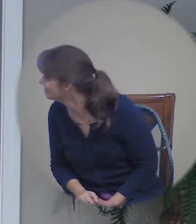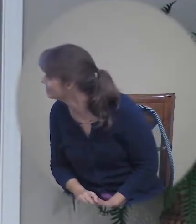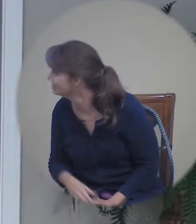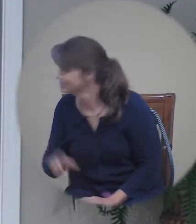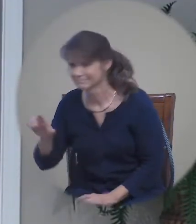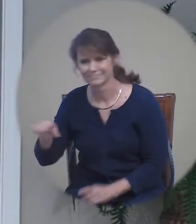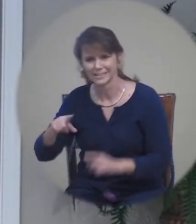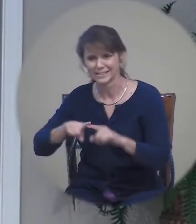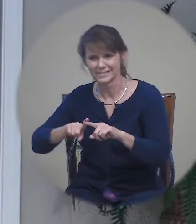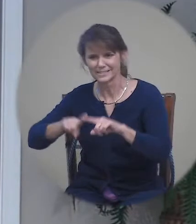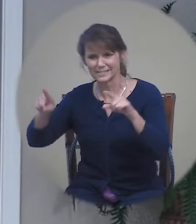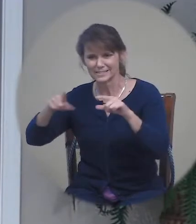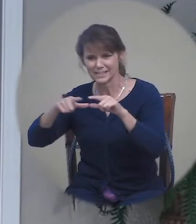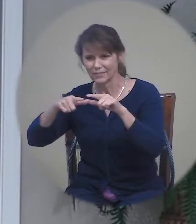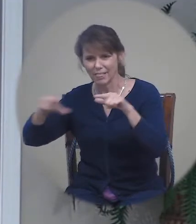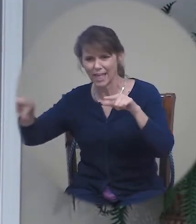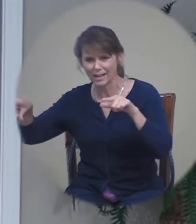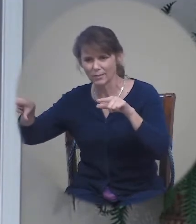chapter 19,